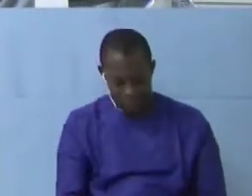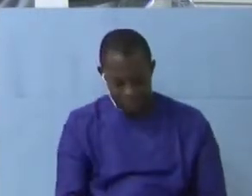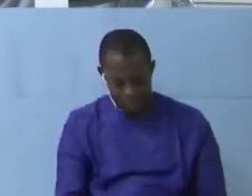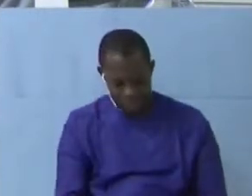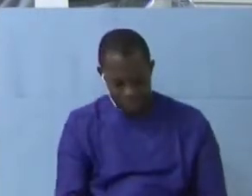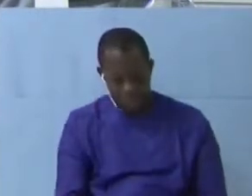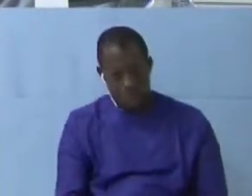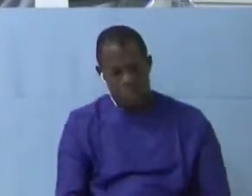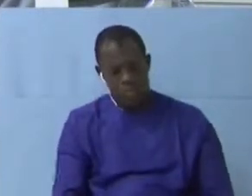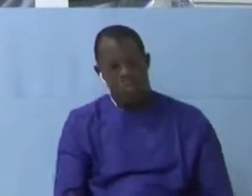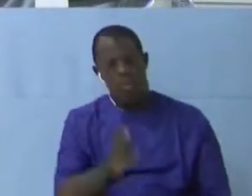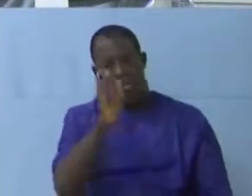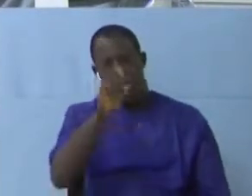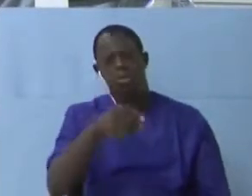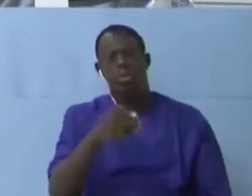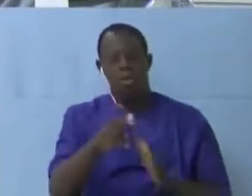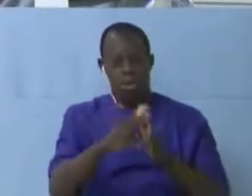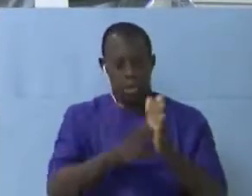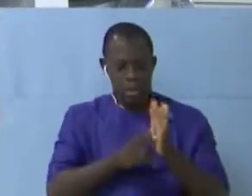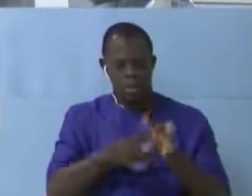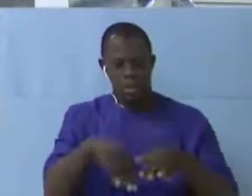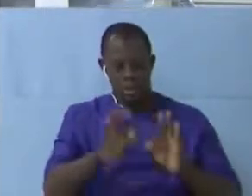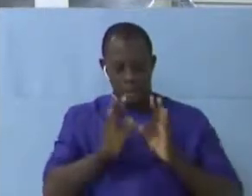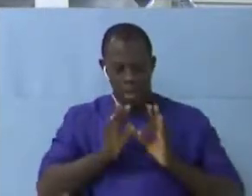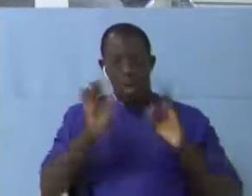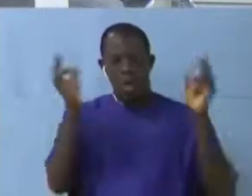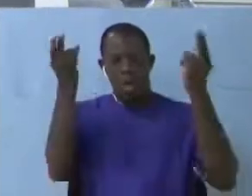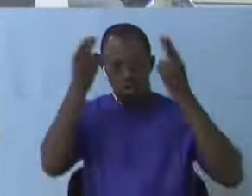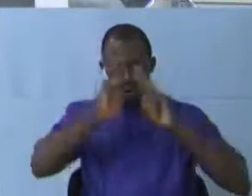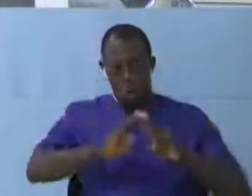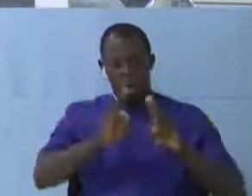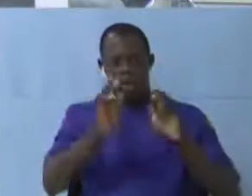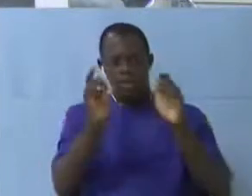so we really need to take law reform more serious.